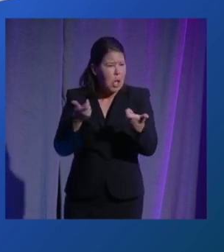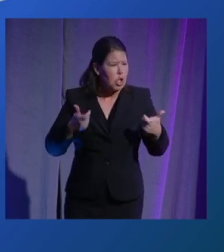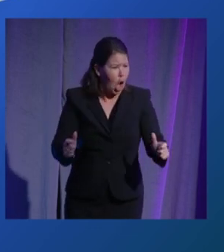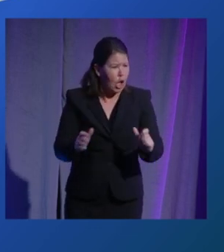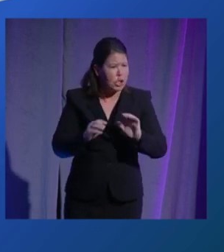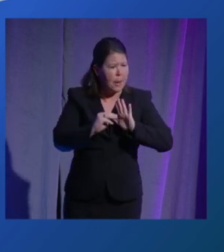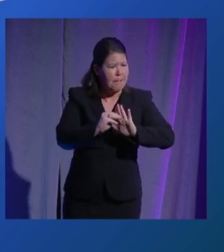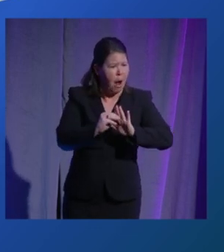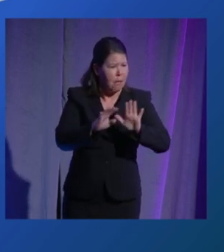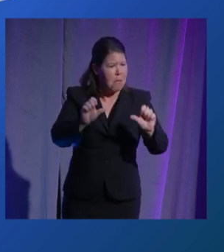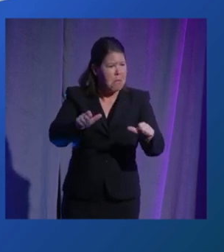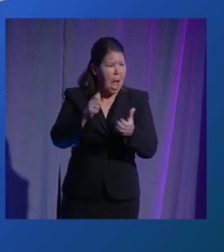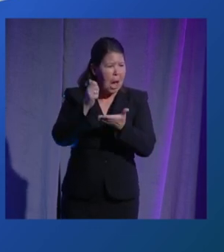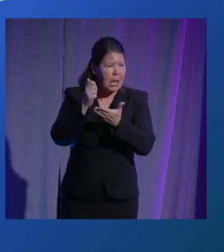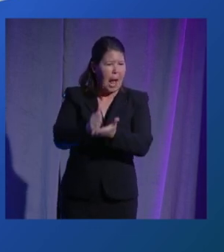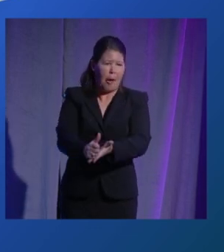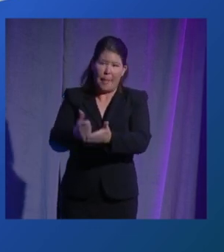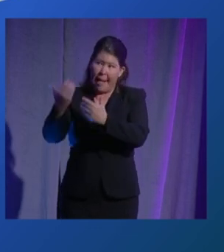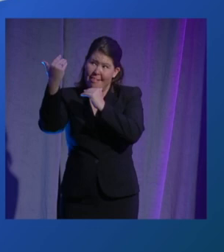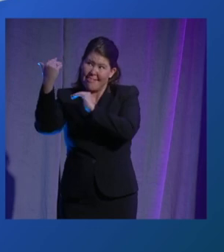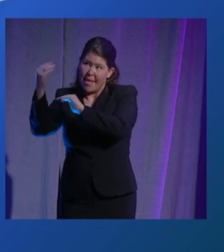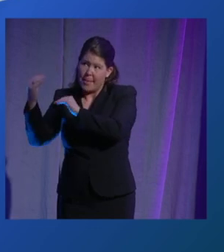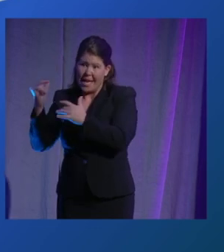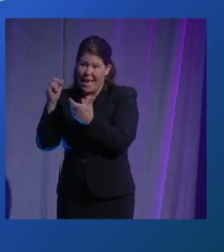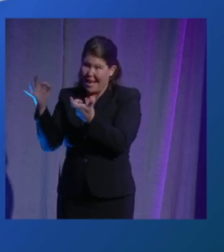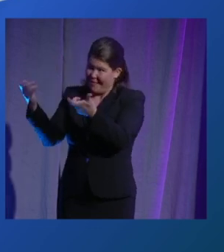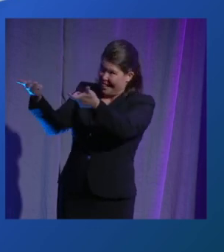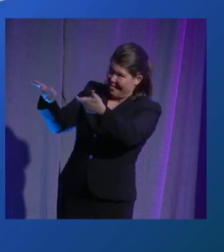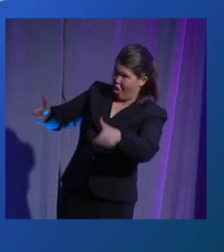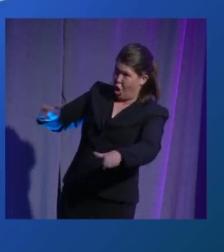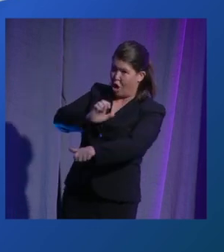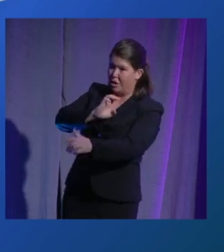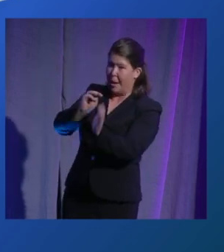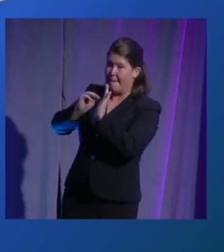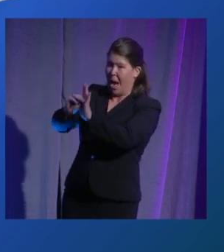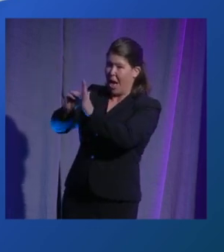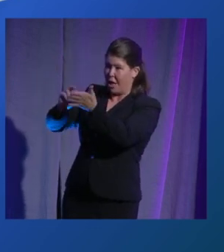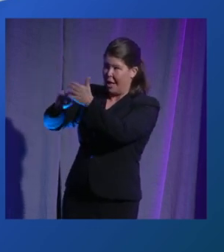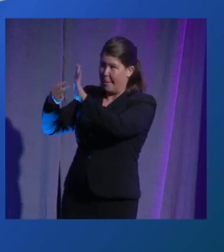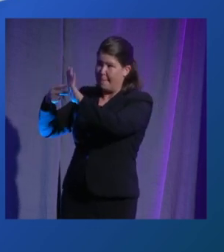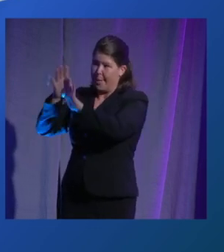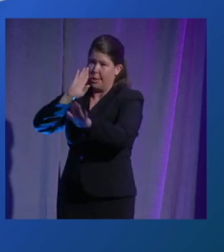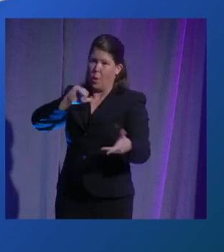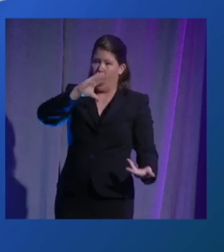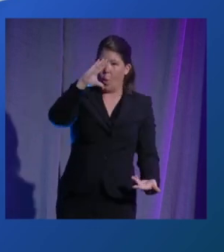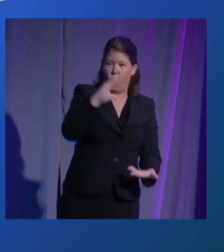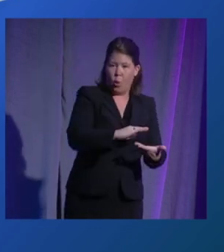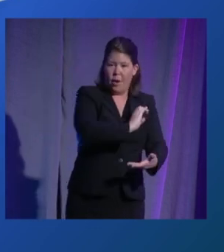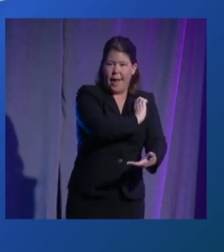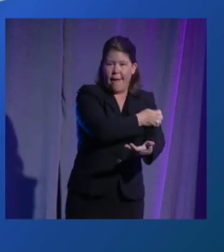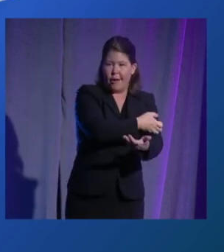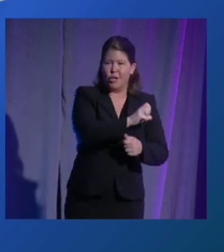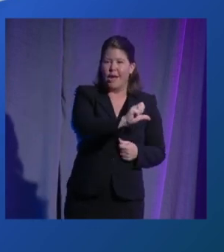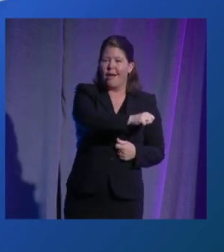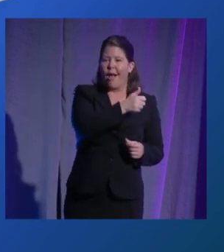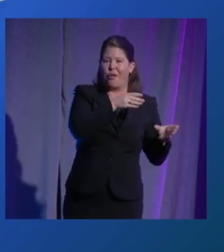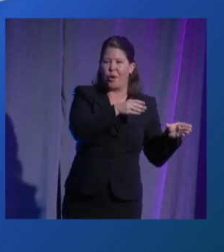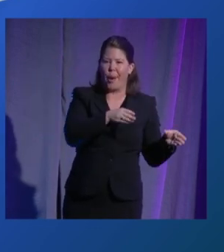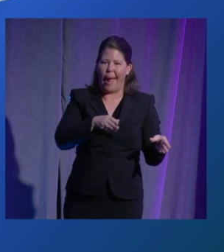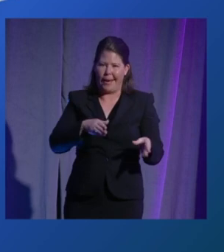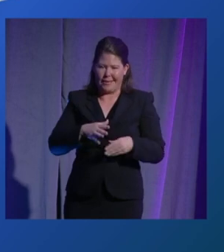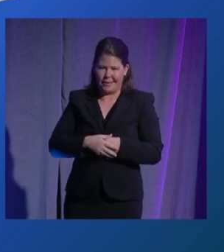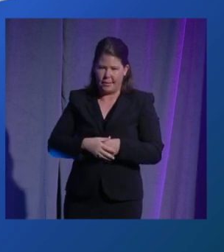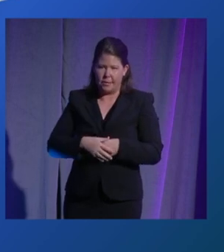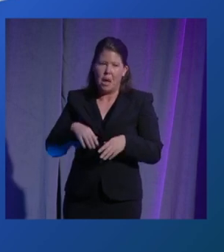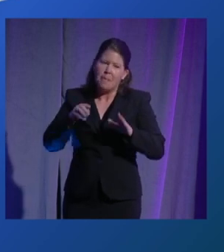to limit our energy consumption in other ways ways um that we will have to weigh those trade-offs but I I think to Dalton's Point these models